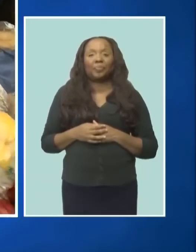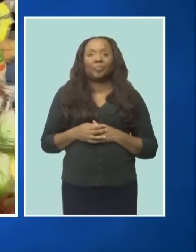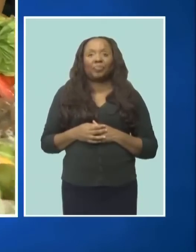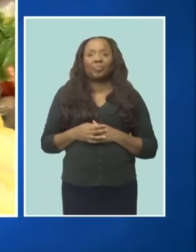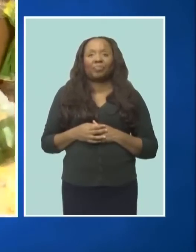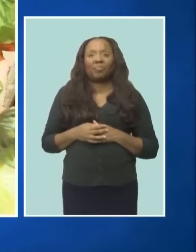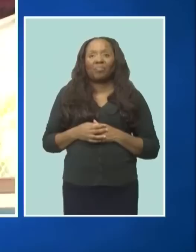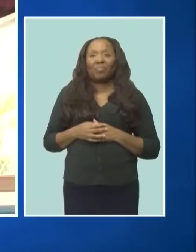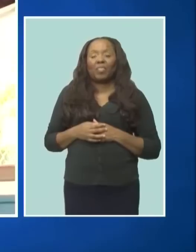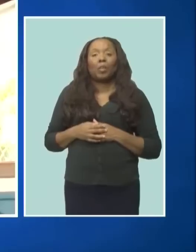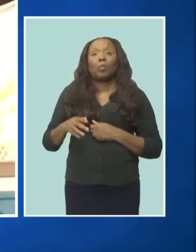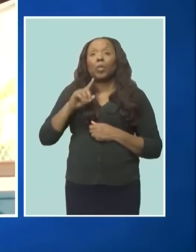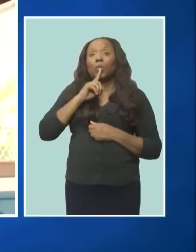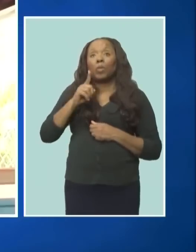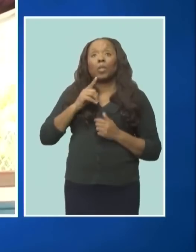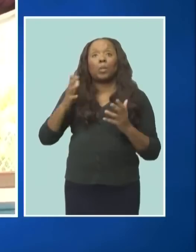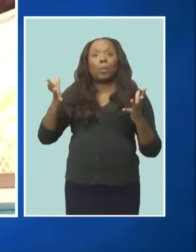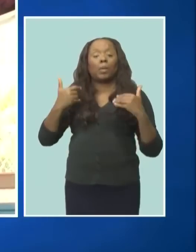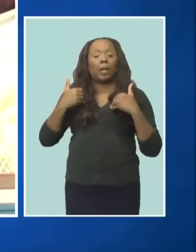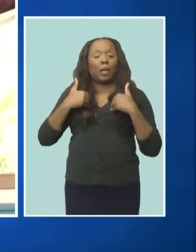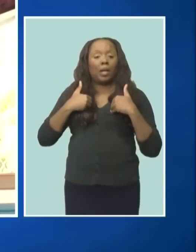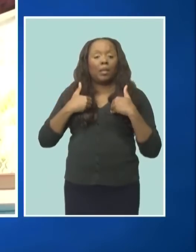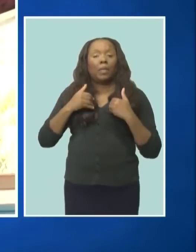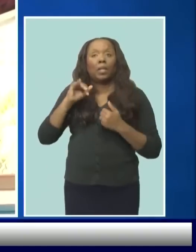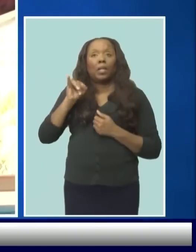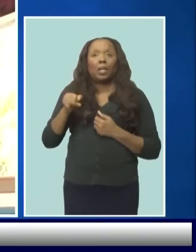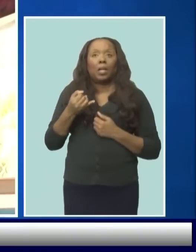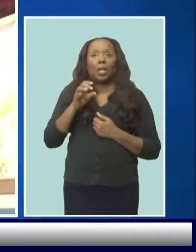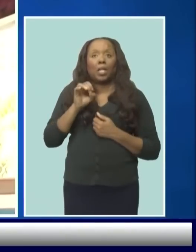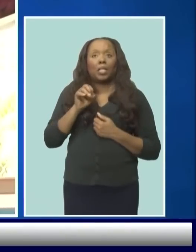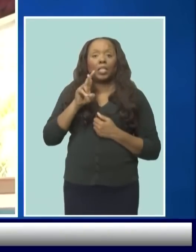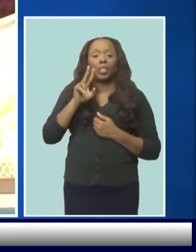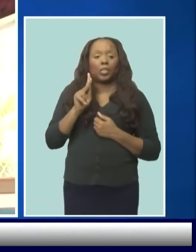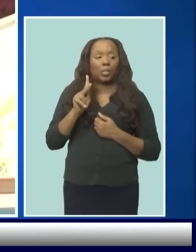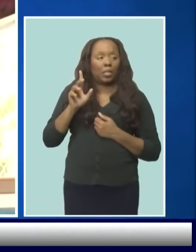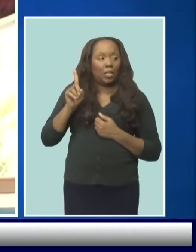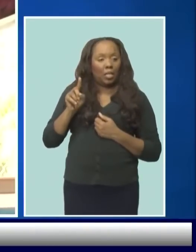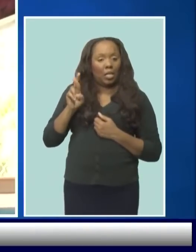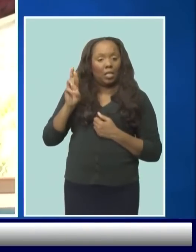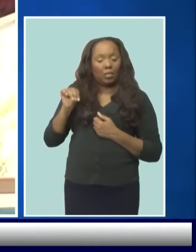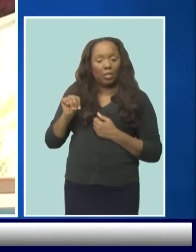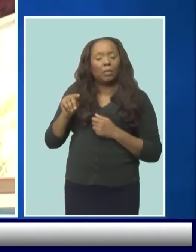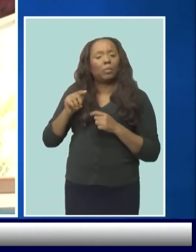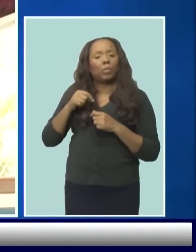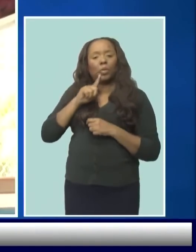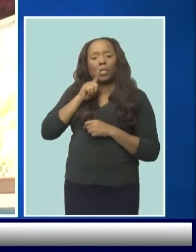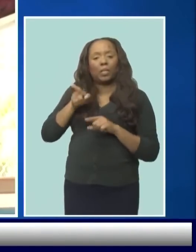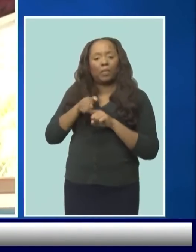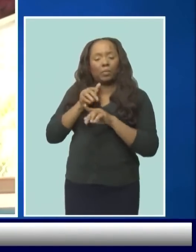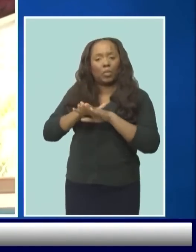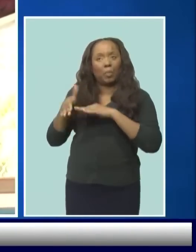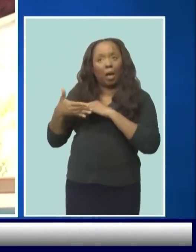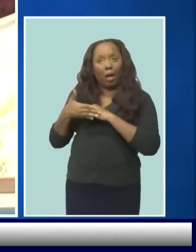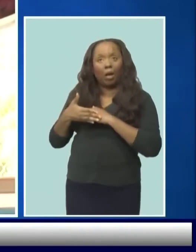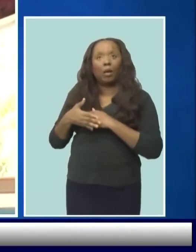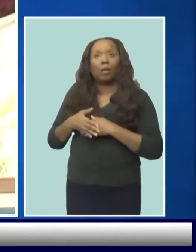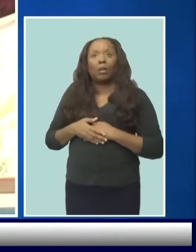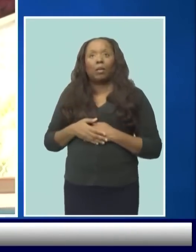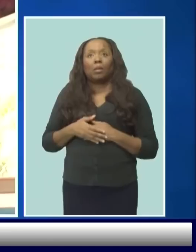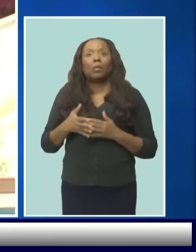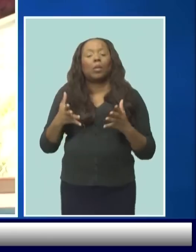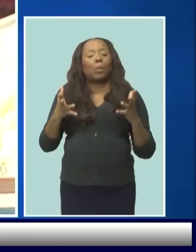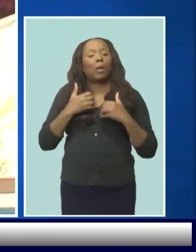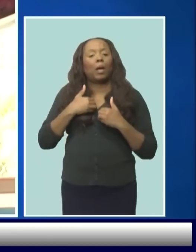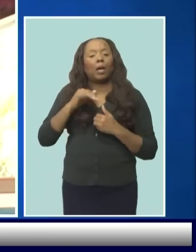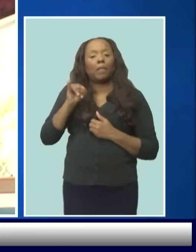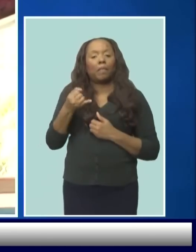jerk jump, because our roots is Jamaican. So we're Bajan Jamaican. So I wanted to have like a jerk jump